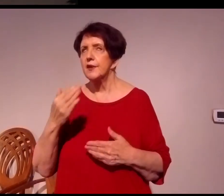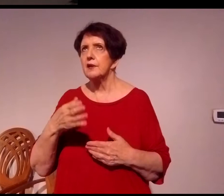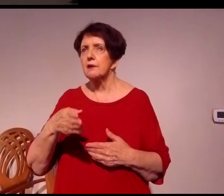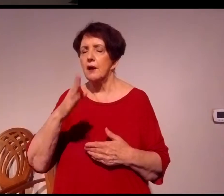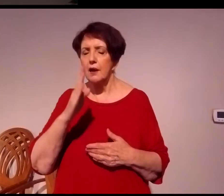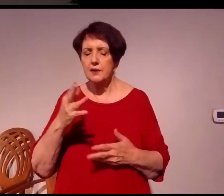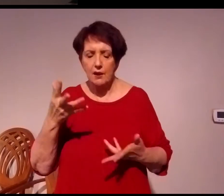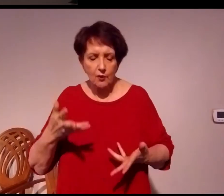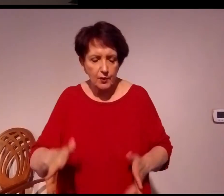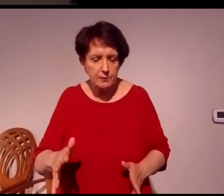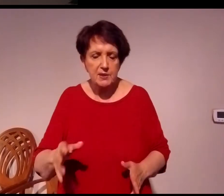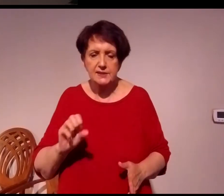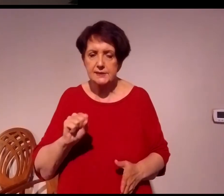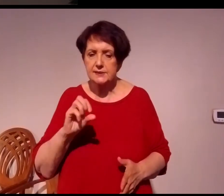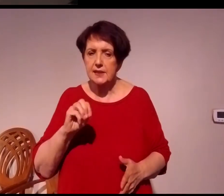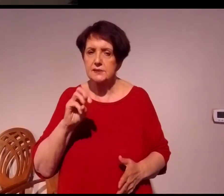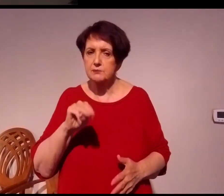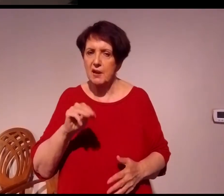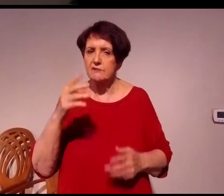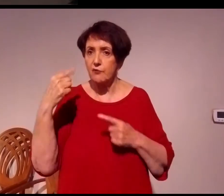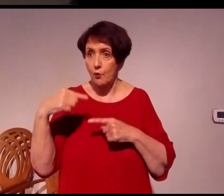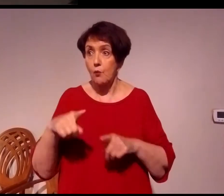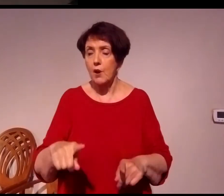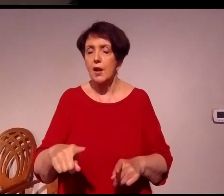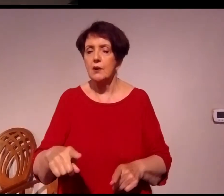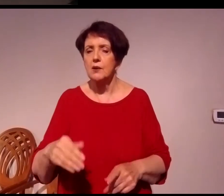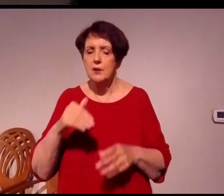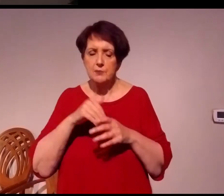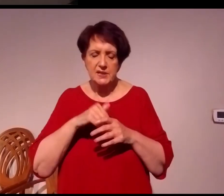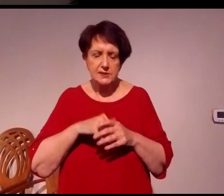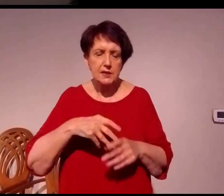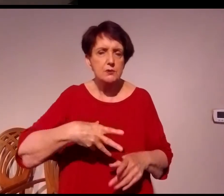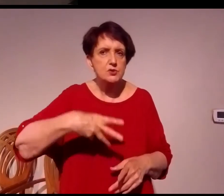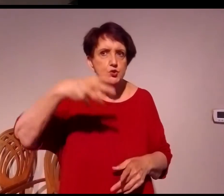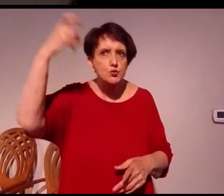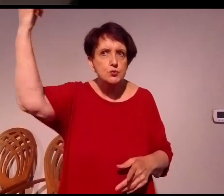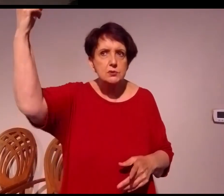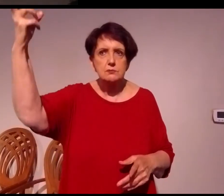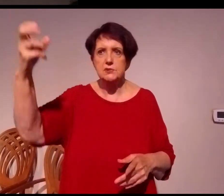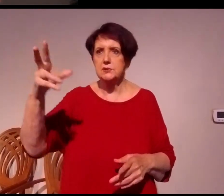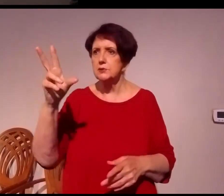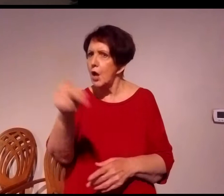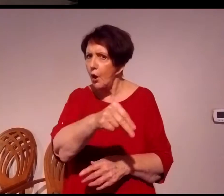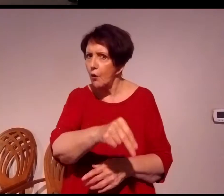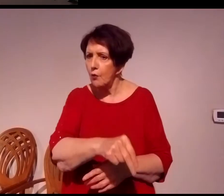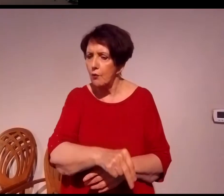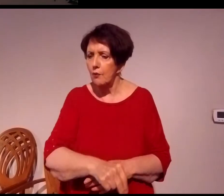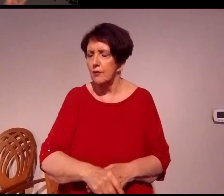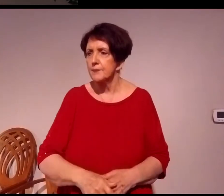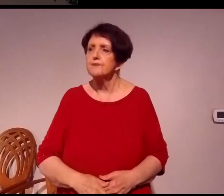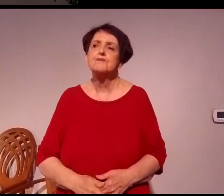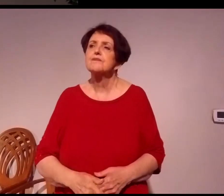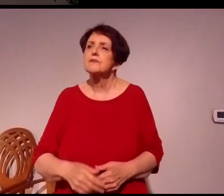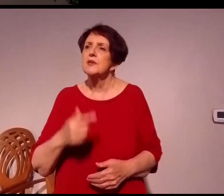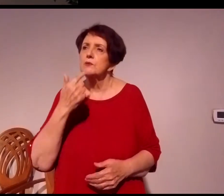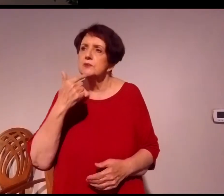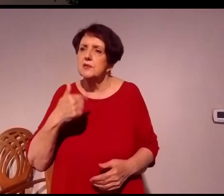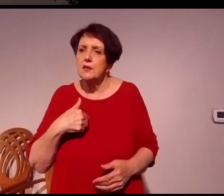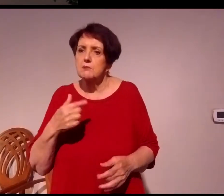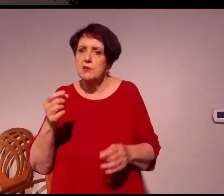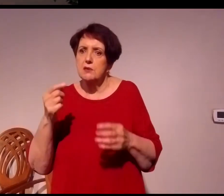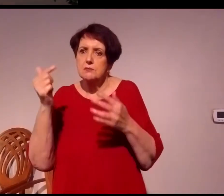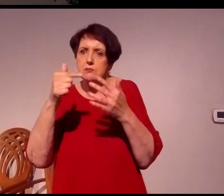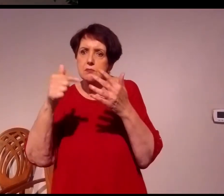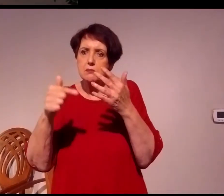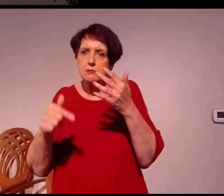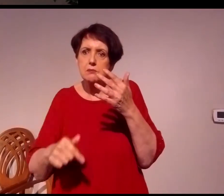already been in science mind for a little while, and inside I was screaming, no! While he was telling me all these horrible things that were going to happen